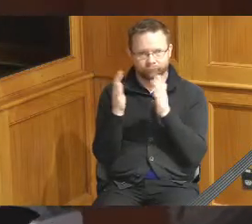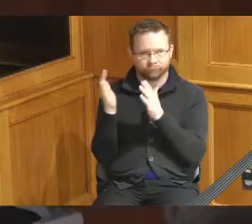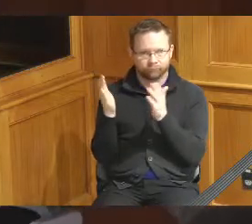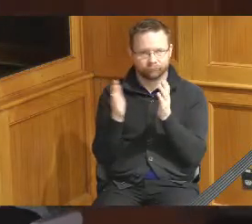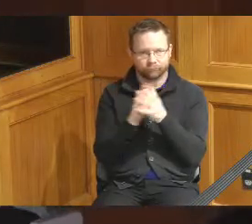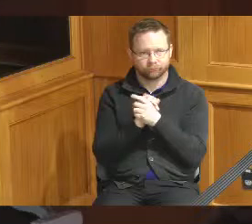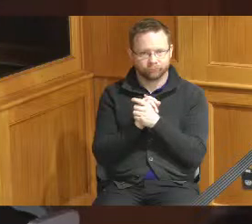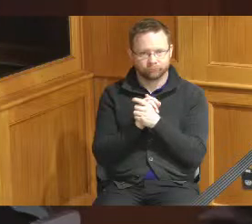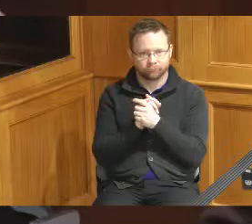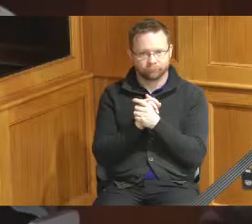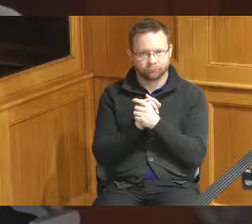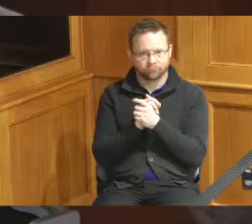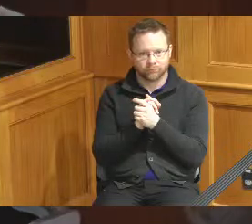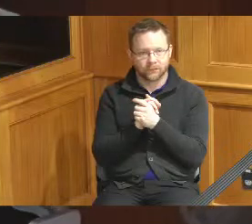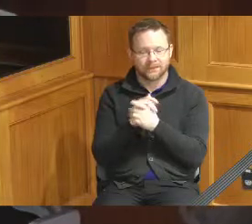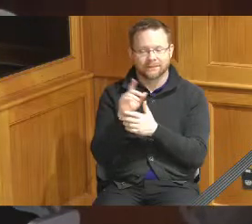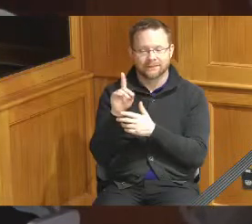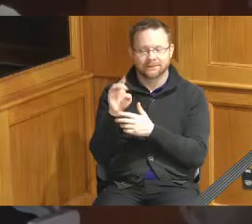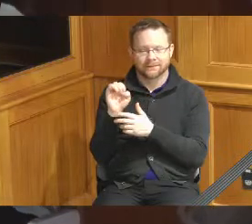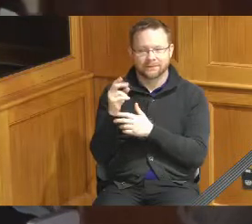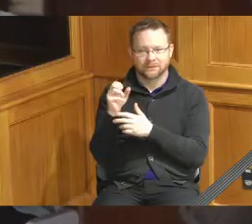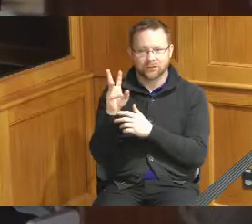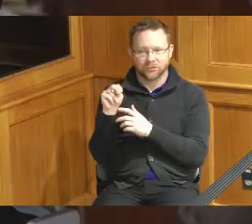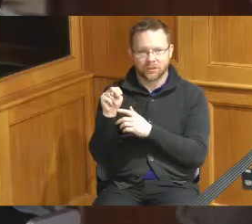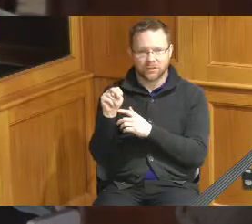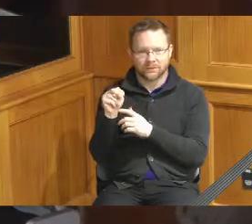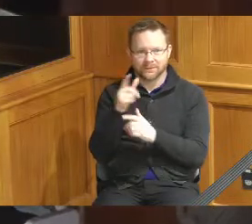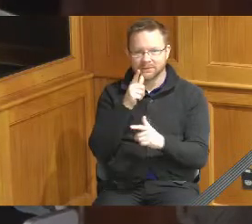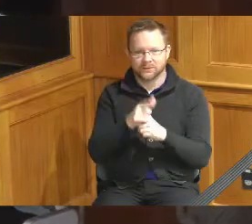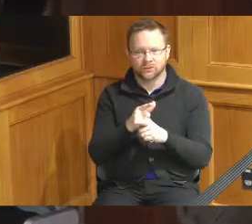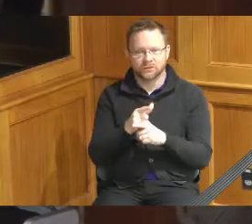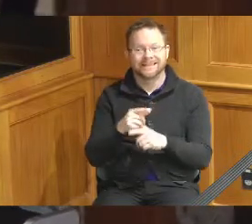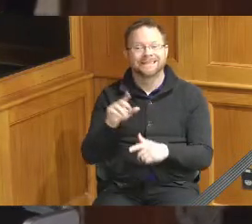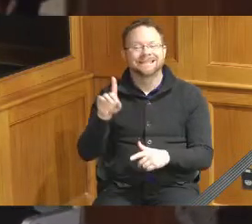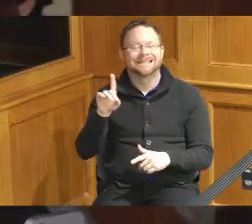So we have Deshaun's sister, Polara